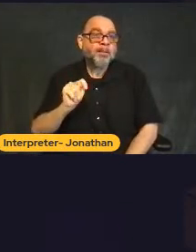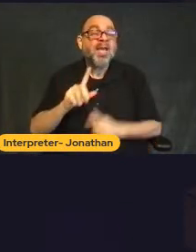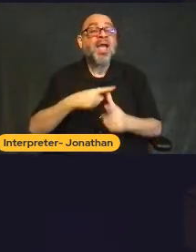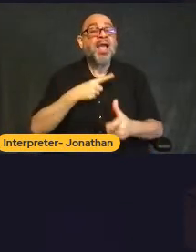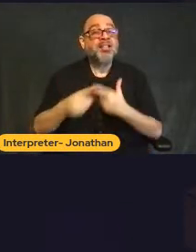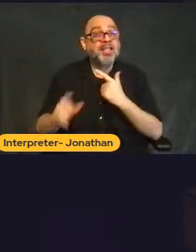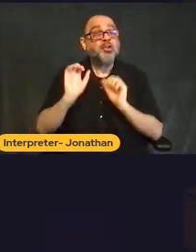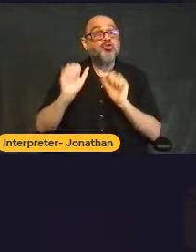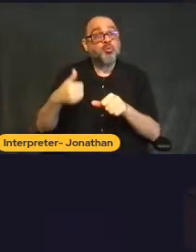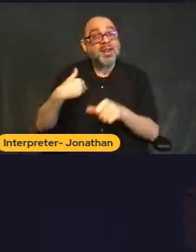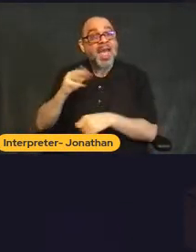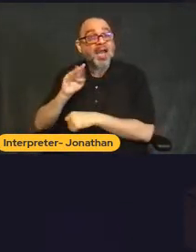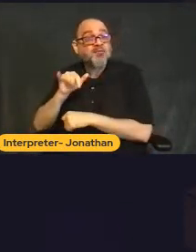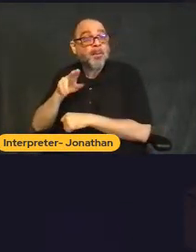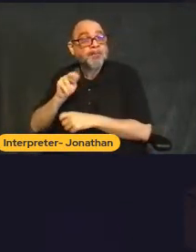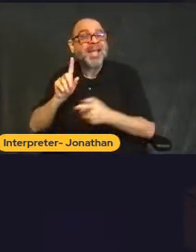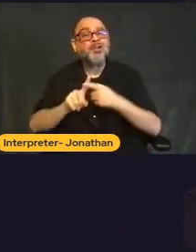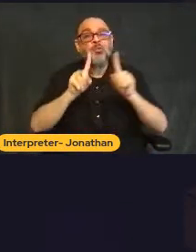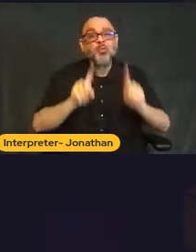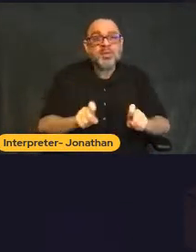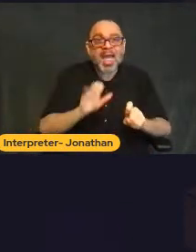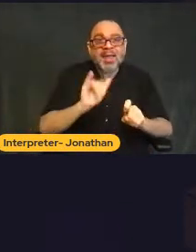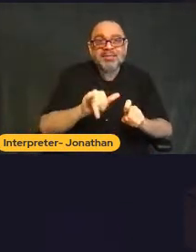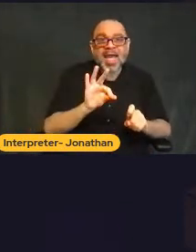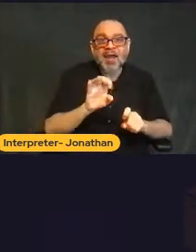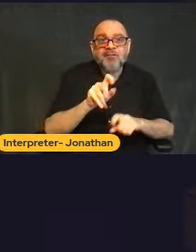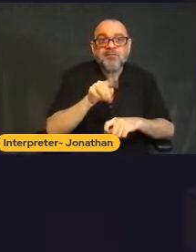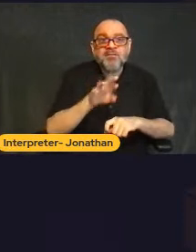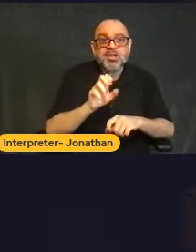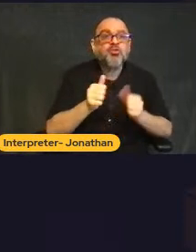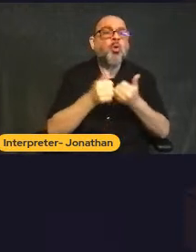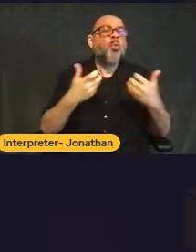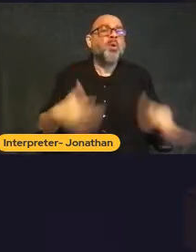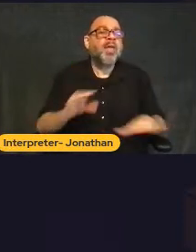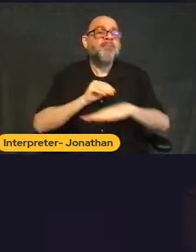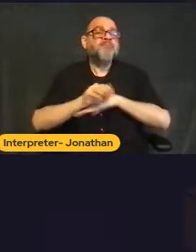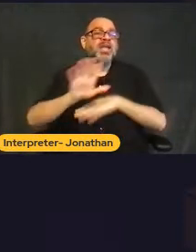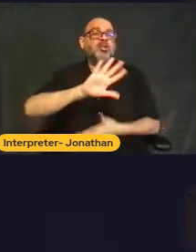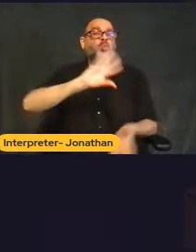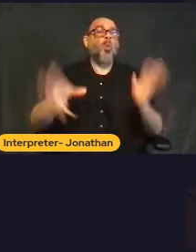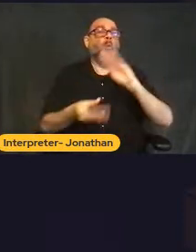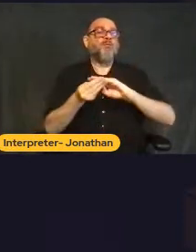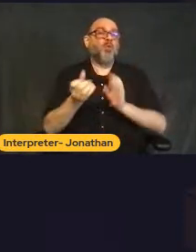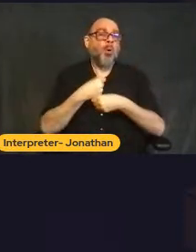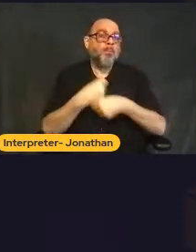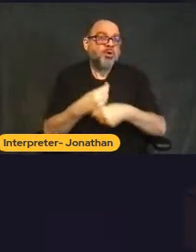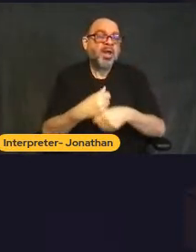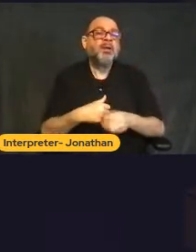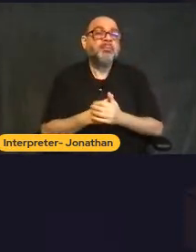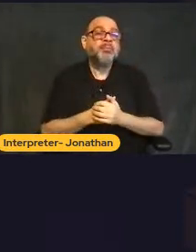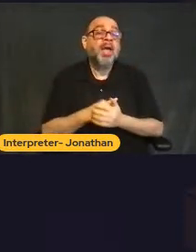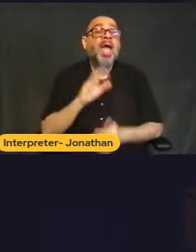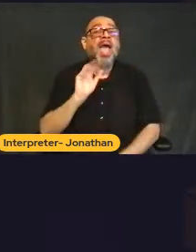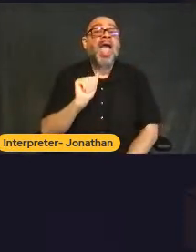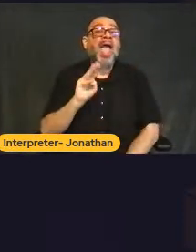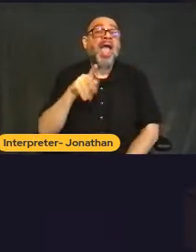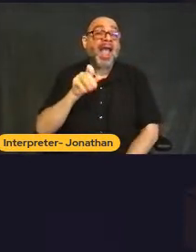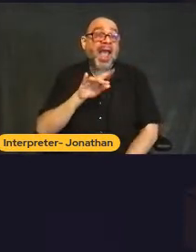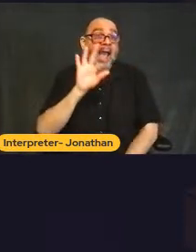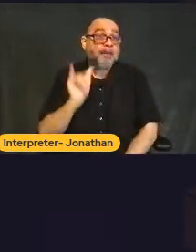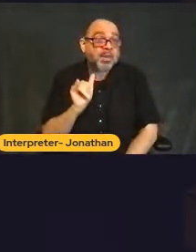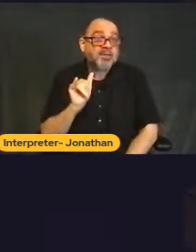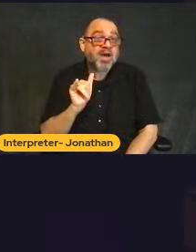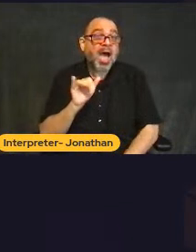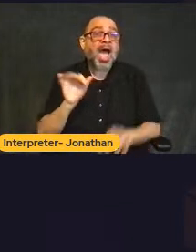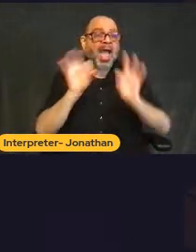test feature without affecting your production. So Amplify framework